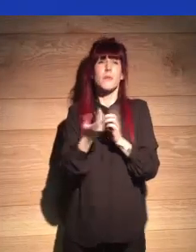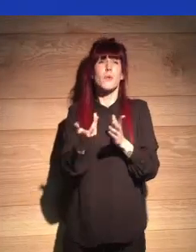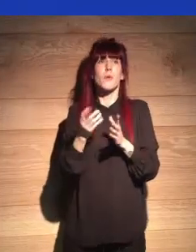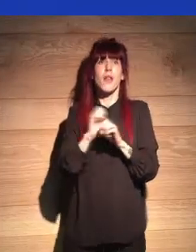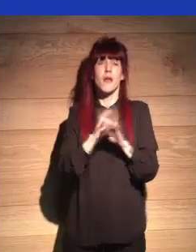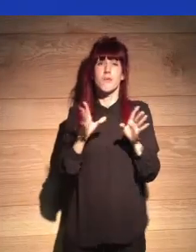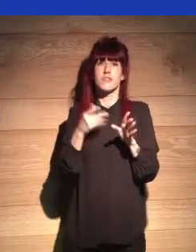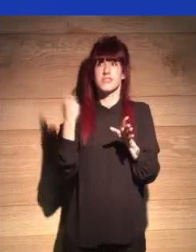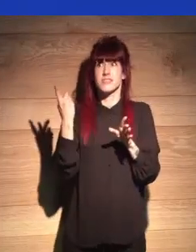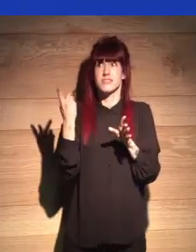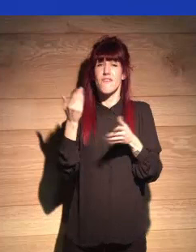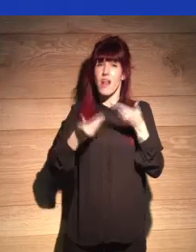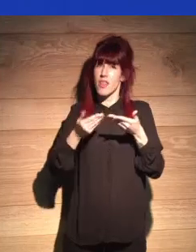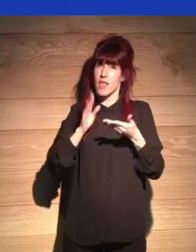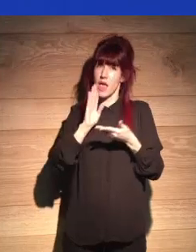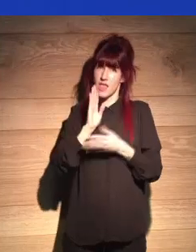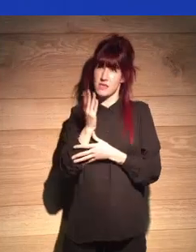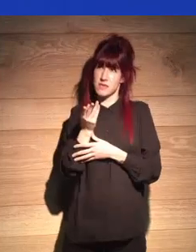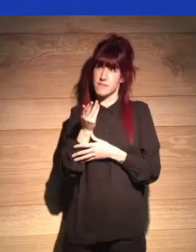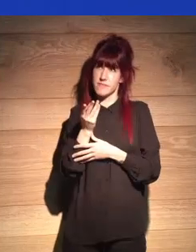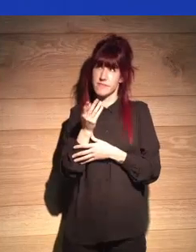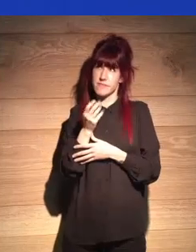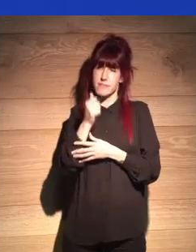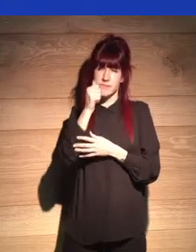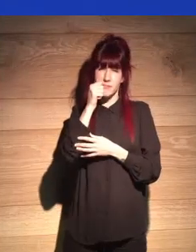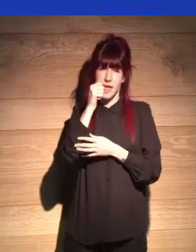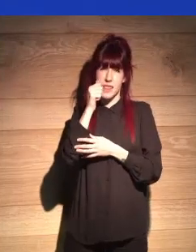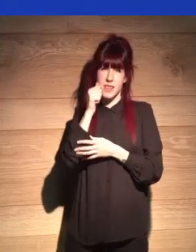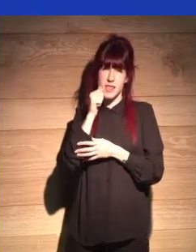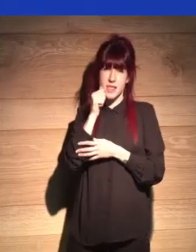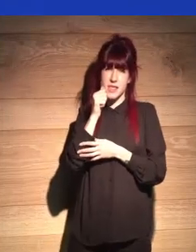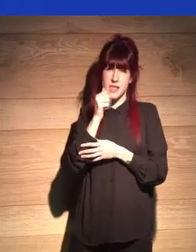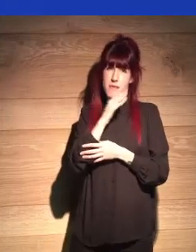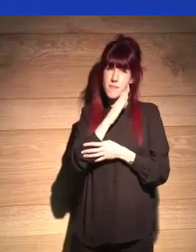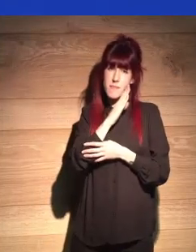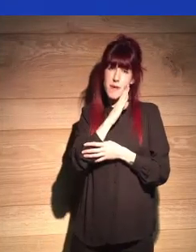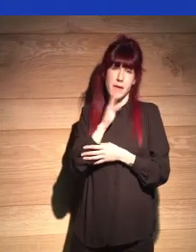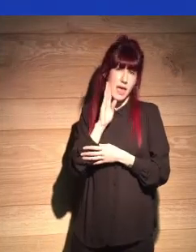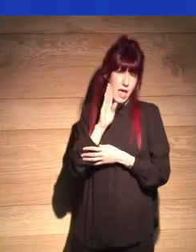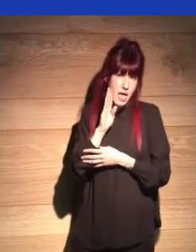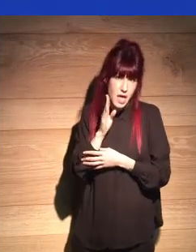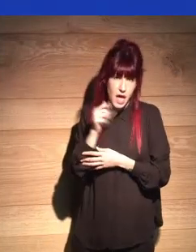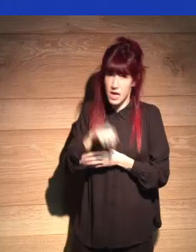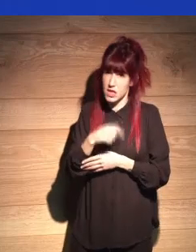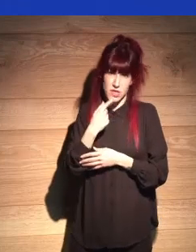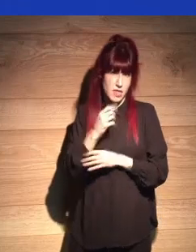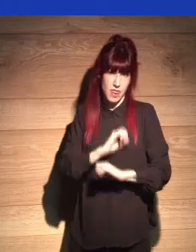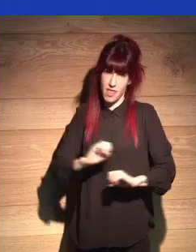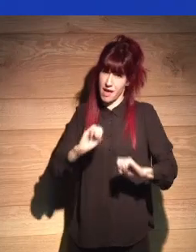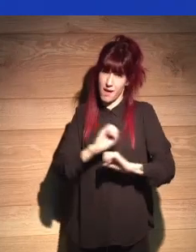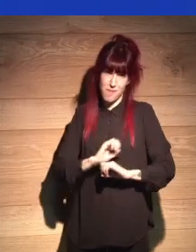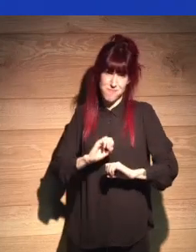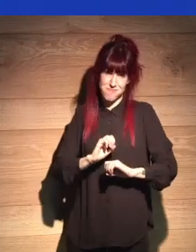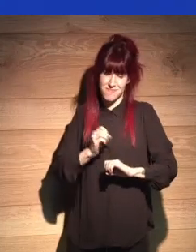about. But in those assessments, and maternity, we haven't mentioned that here today, by the